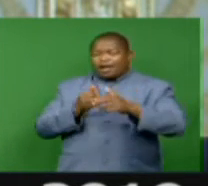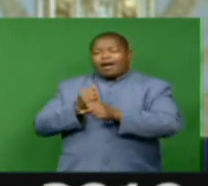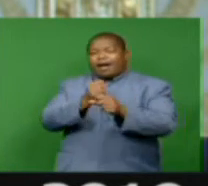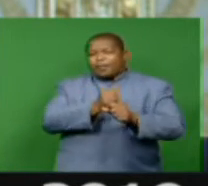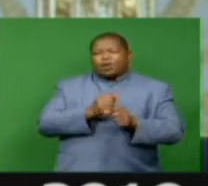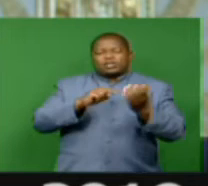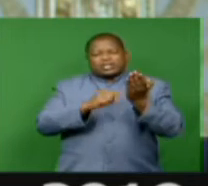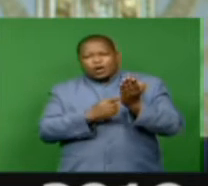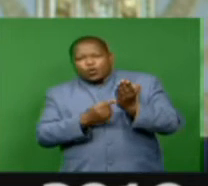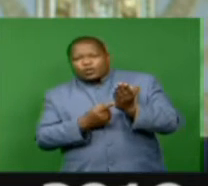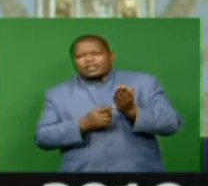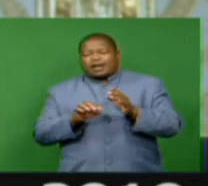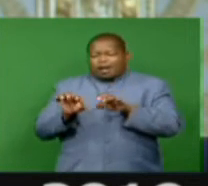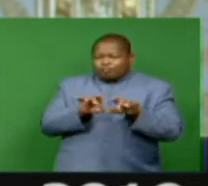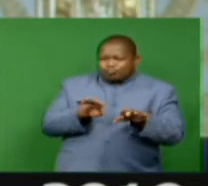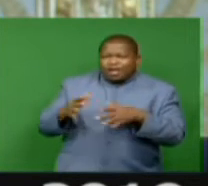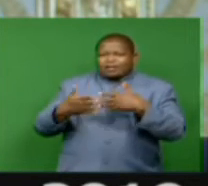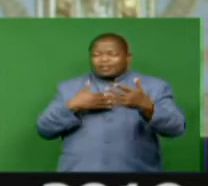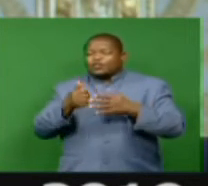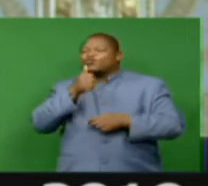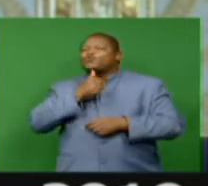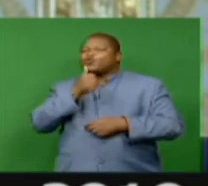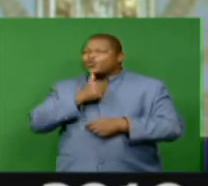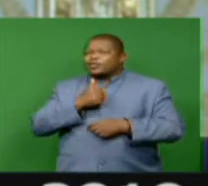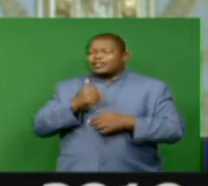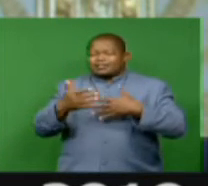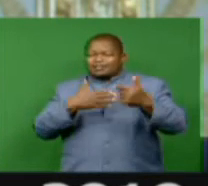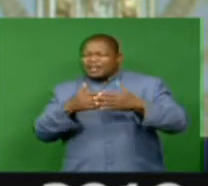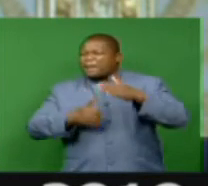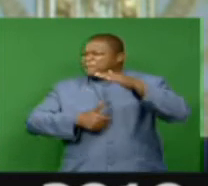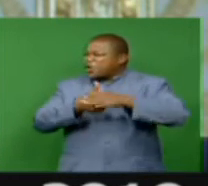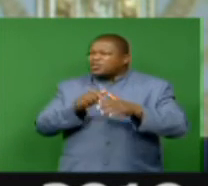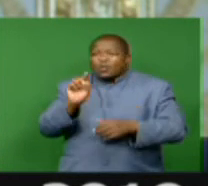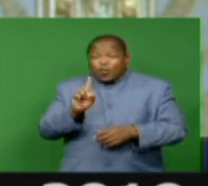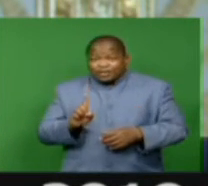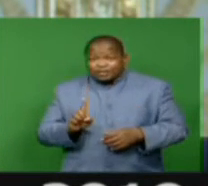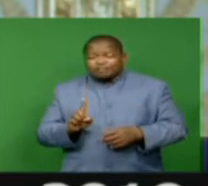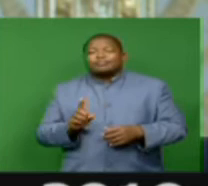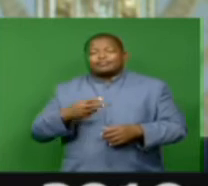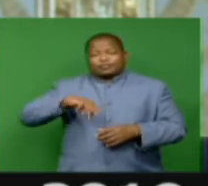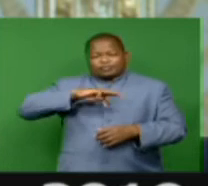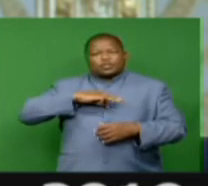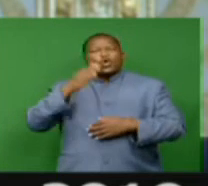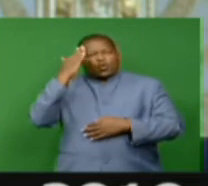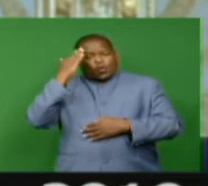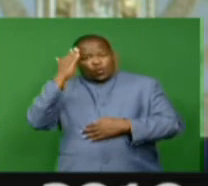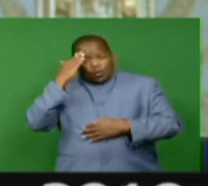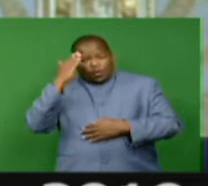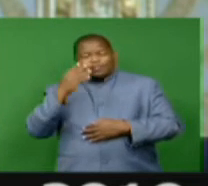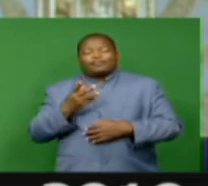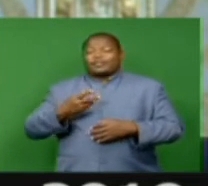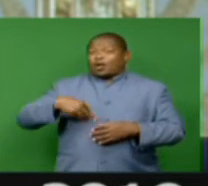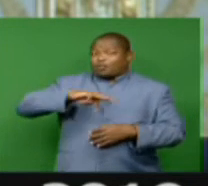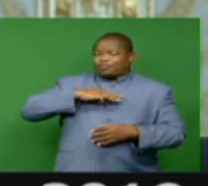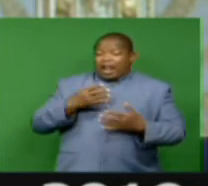digital data and digital platforms. Hence our motivation to partner with